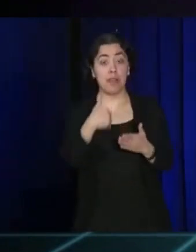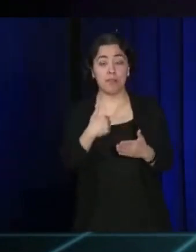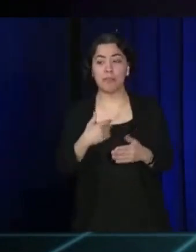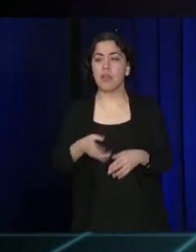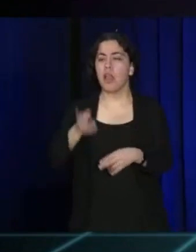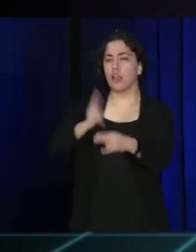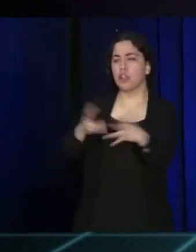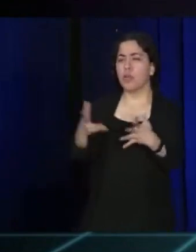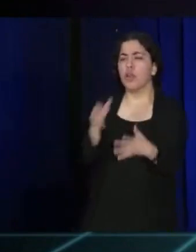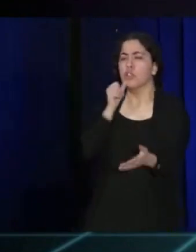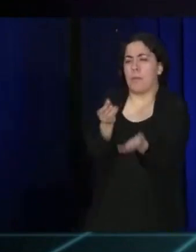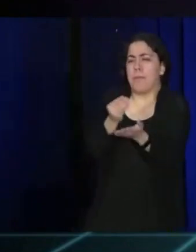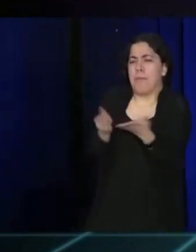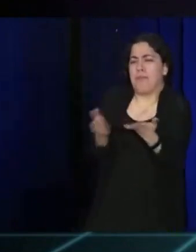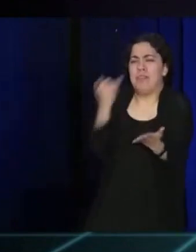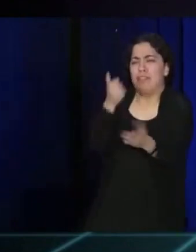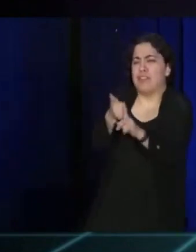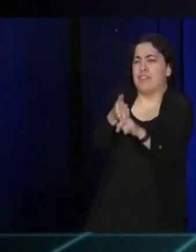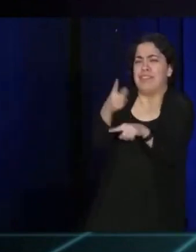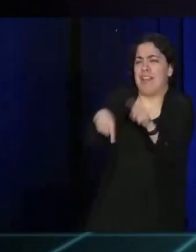Don't Buy Stuff You Cannot Afford.